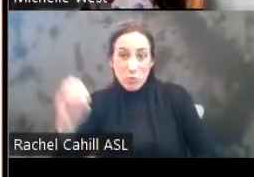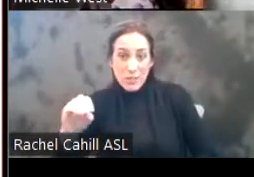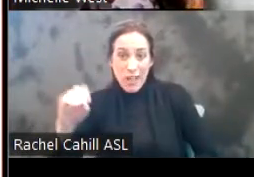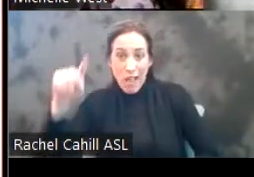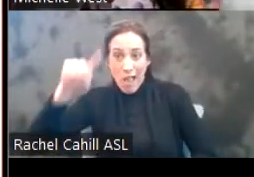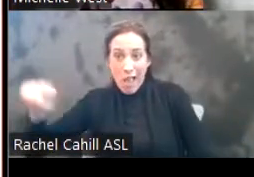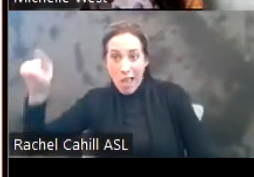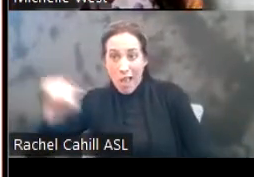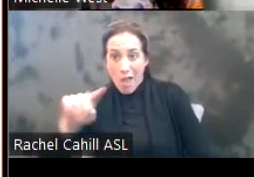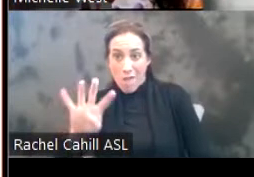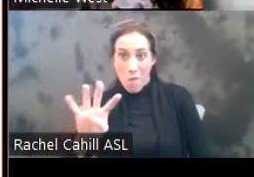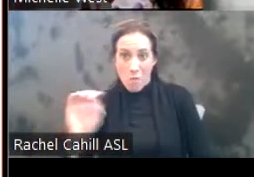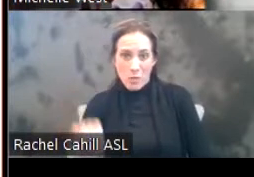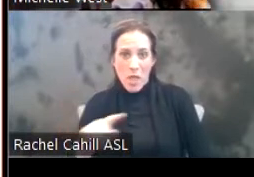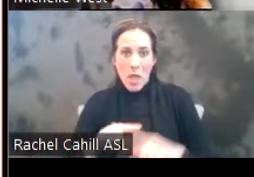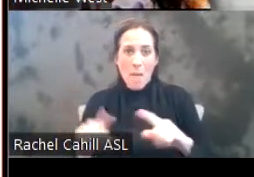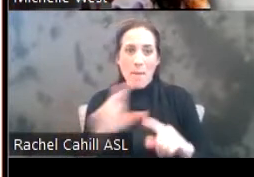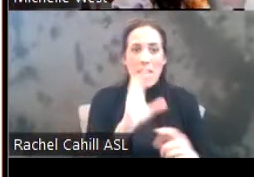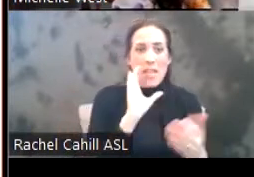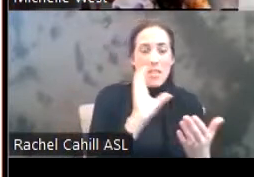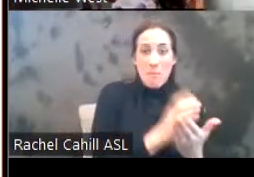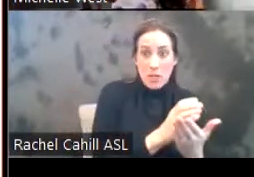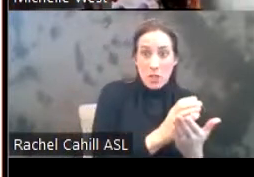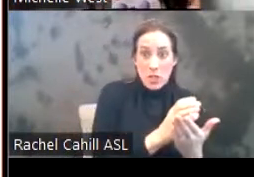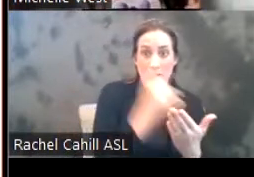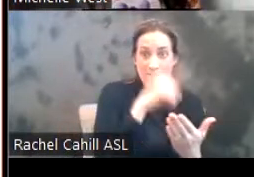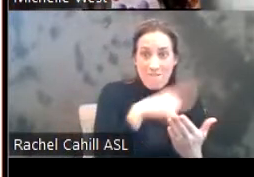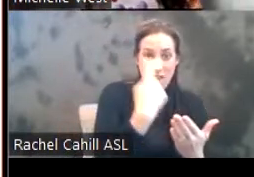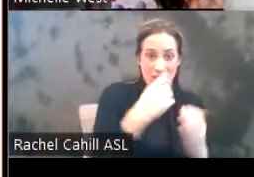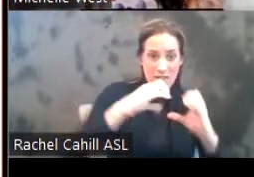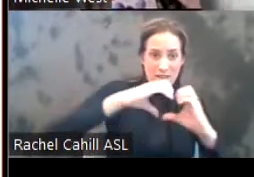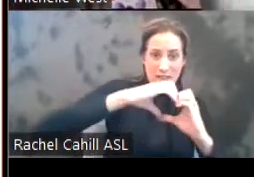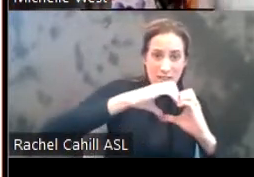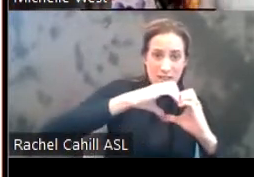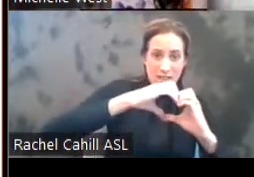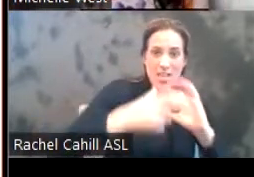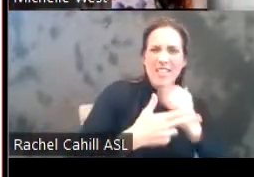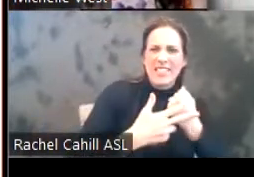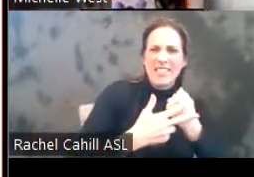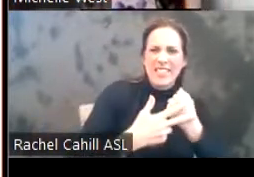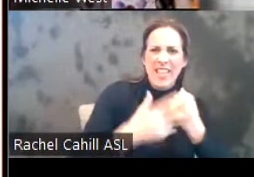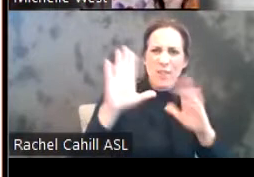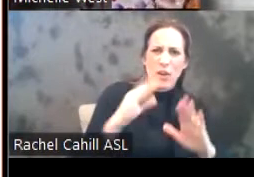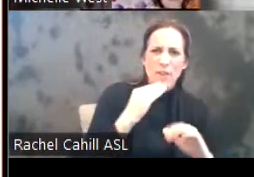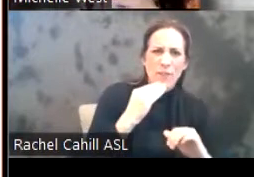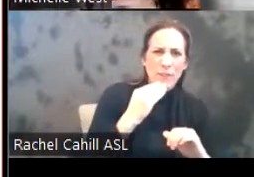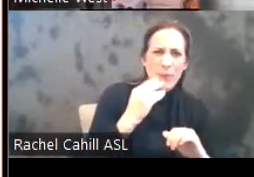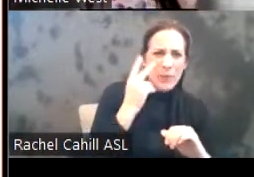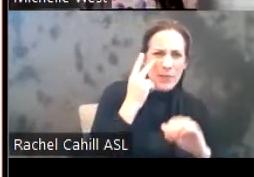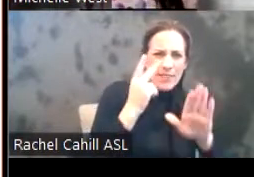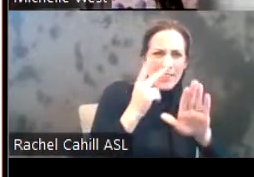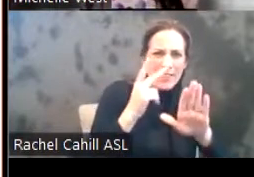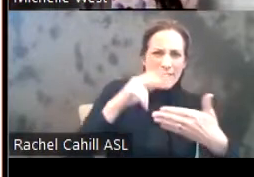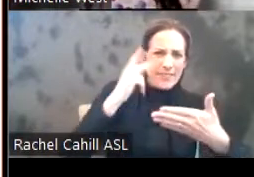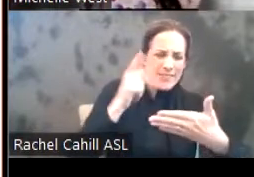also has a little heart by his picture that says, save on great foods, the other side. It's too much. There's COVID, we're